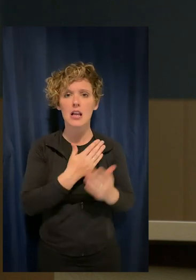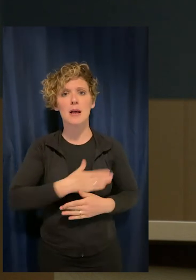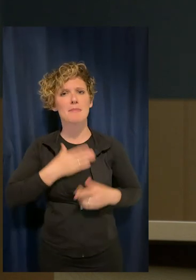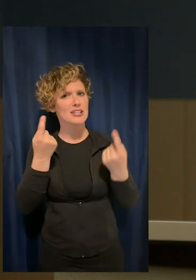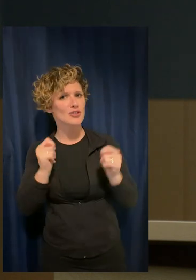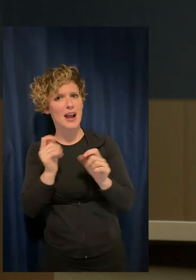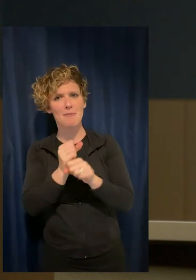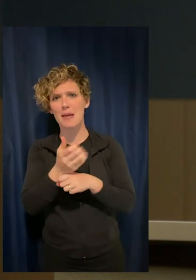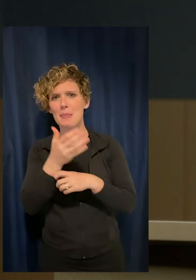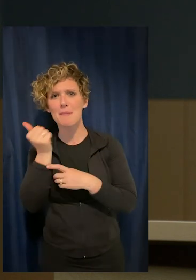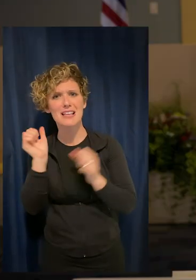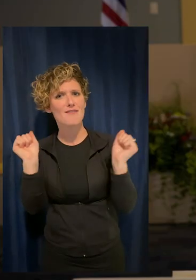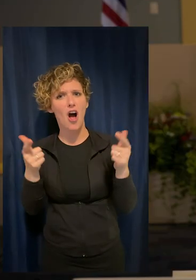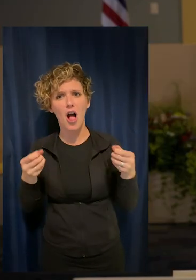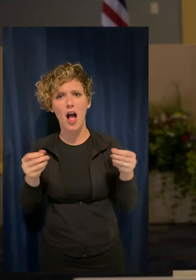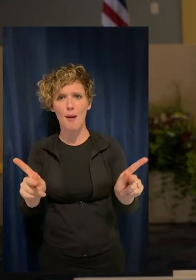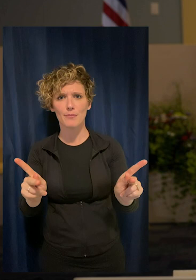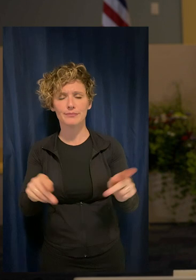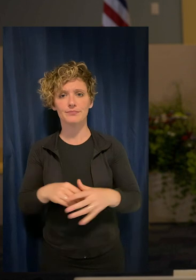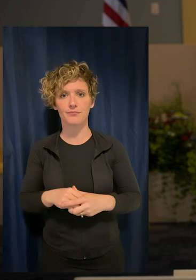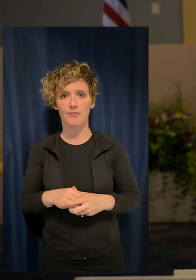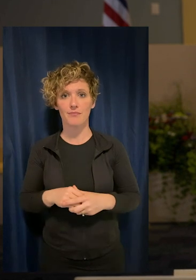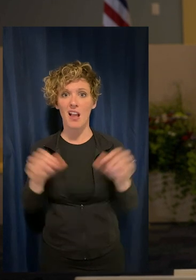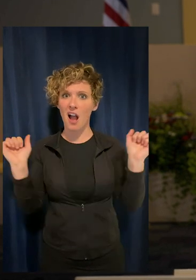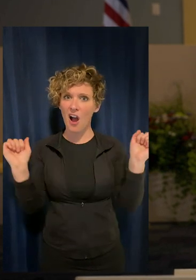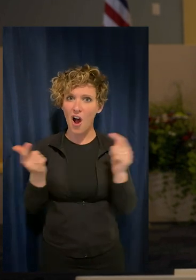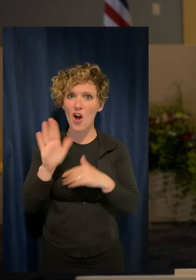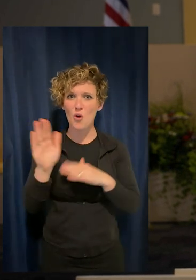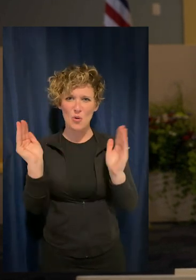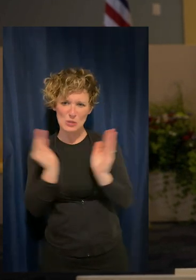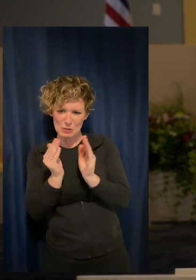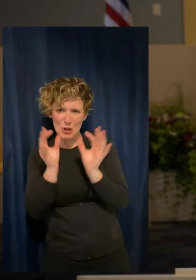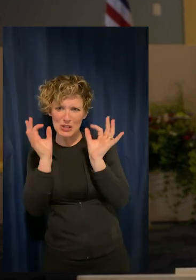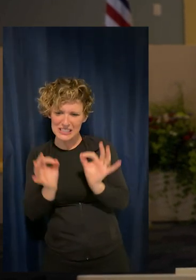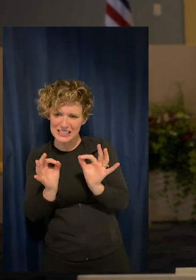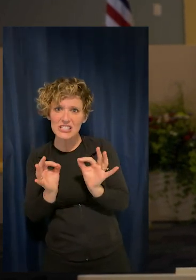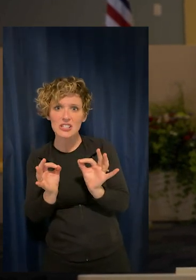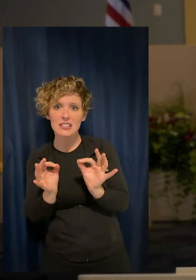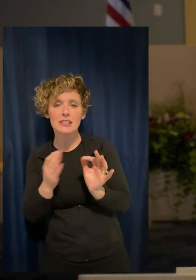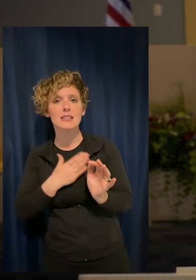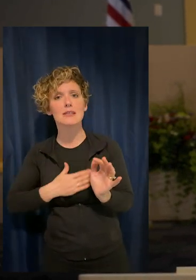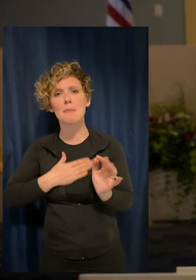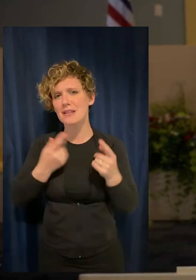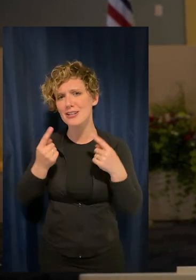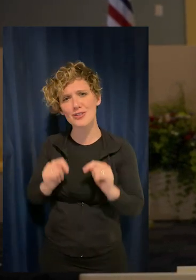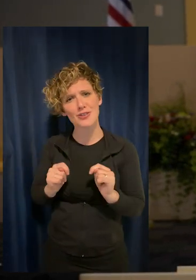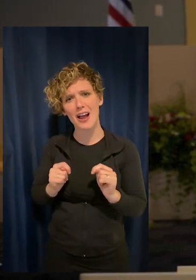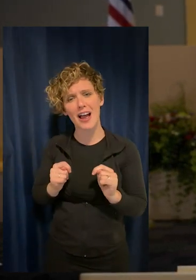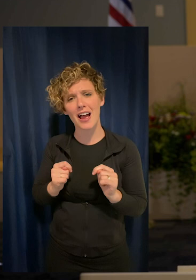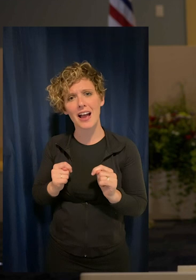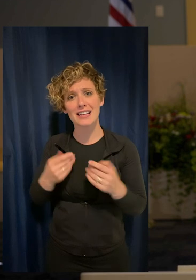opportunity. In every little decision you make, decide to be useful, honorable,